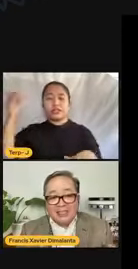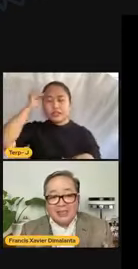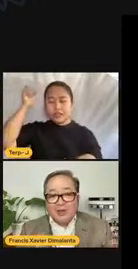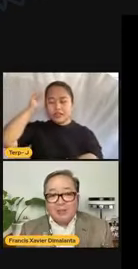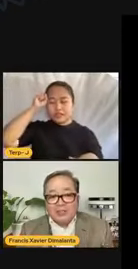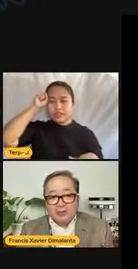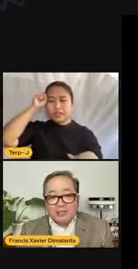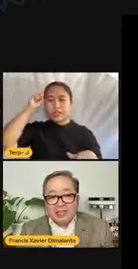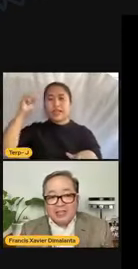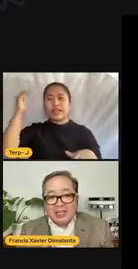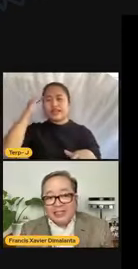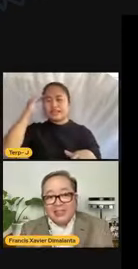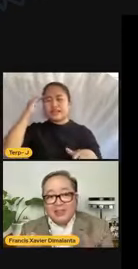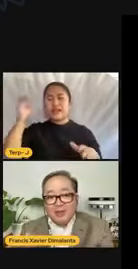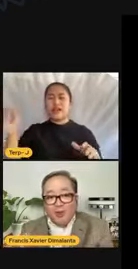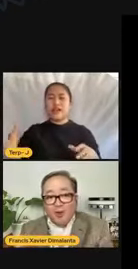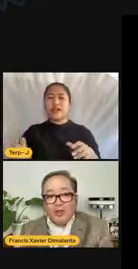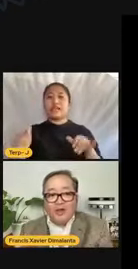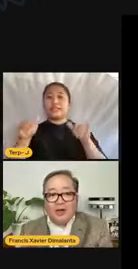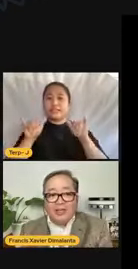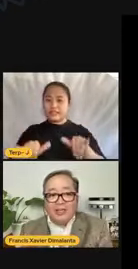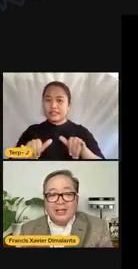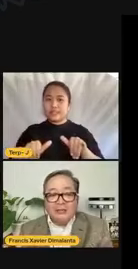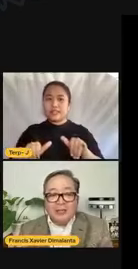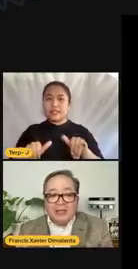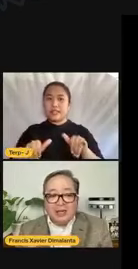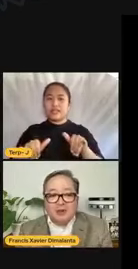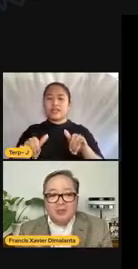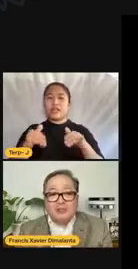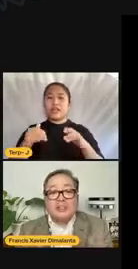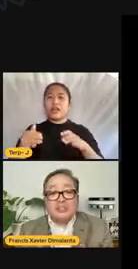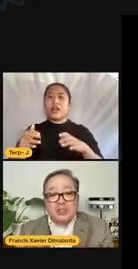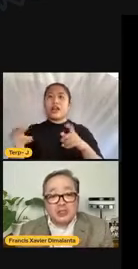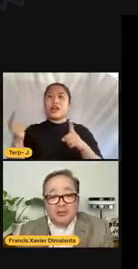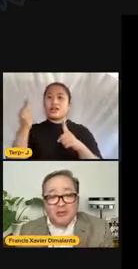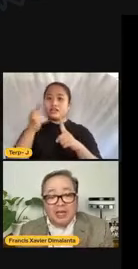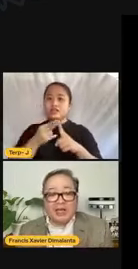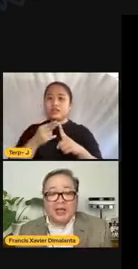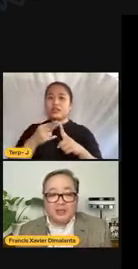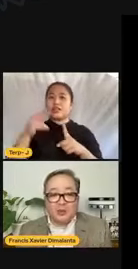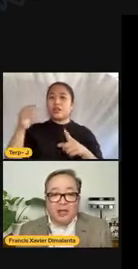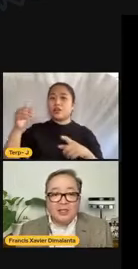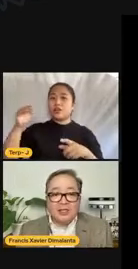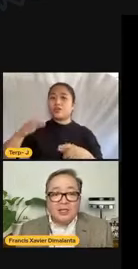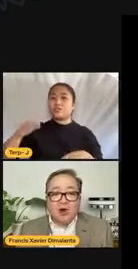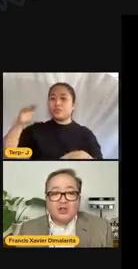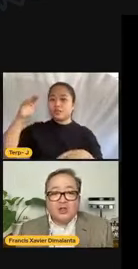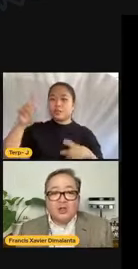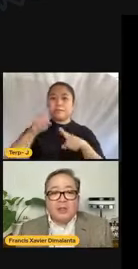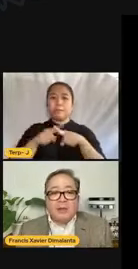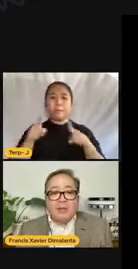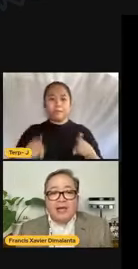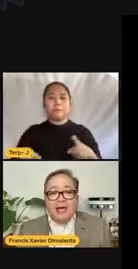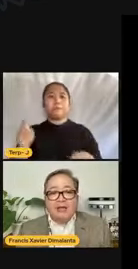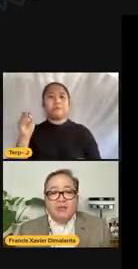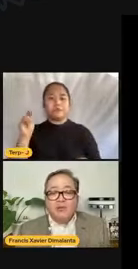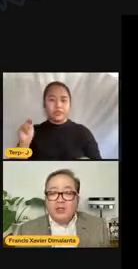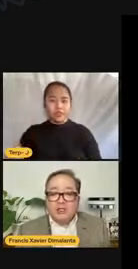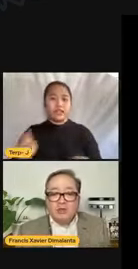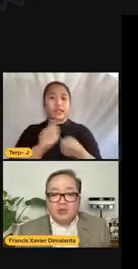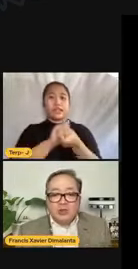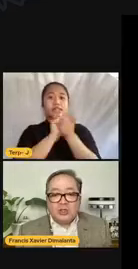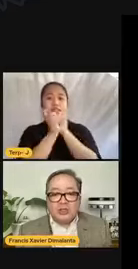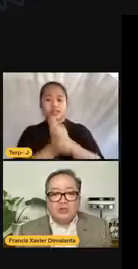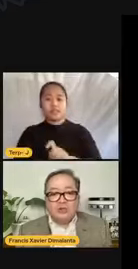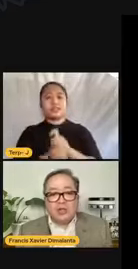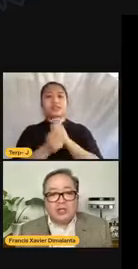us, their pediatricians, until they're old already. But there could be transition of care as well. Also, there can maybe a lack of